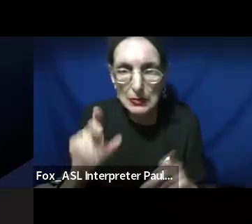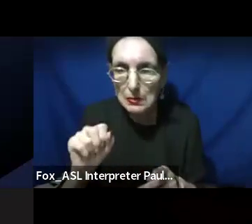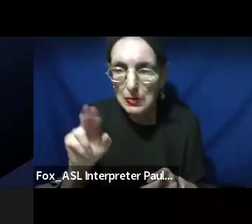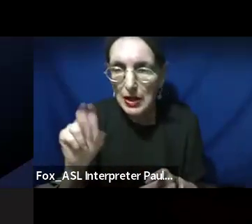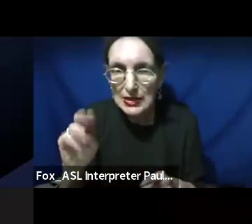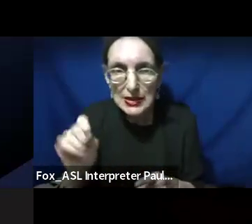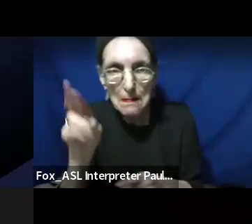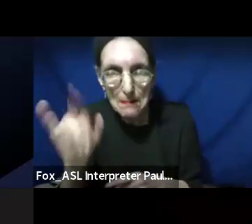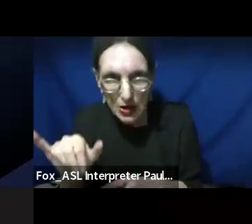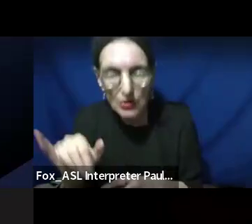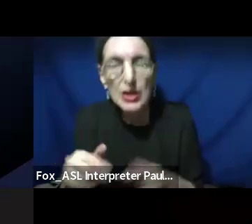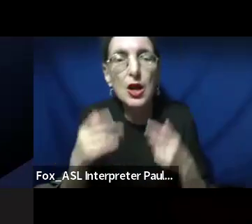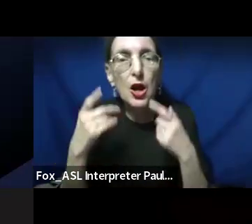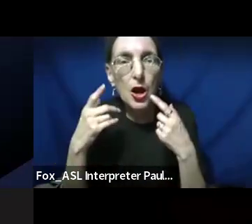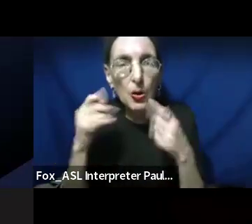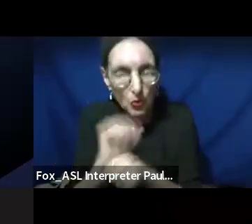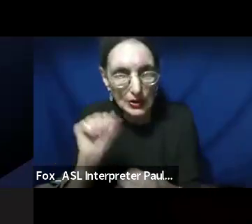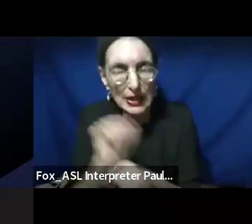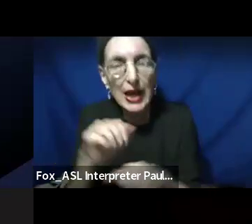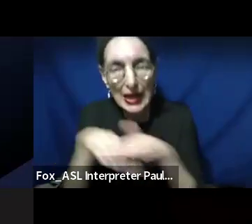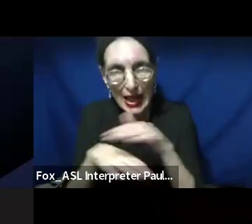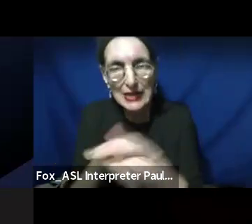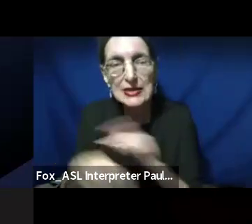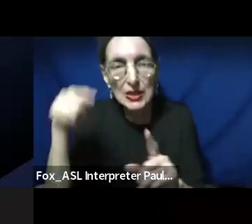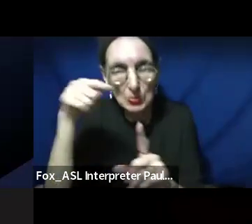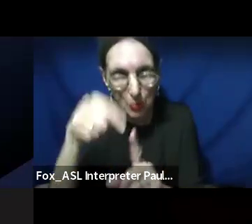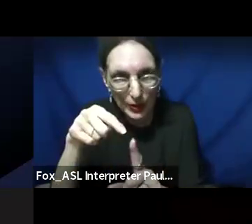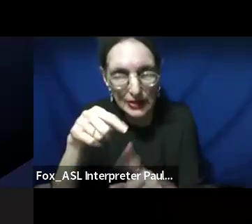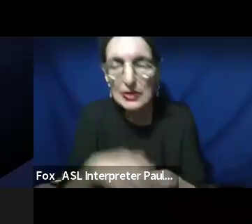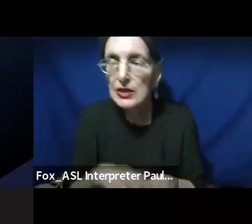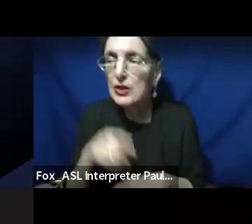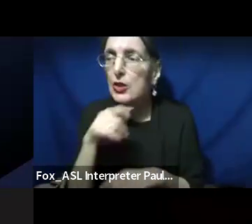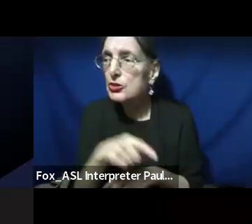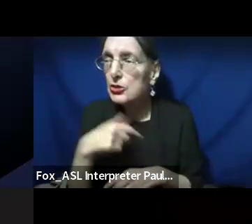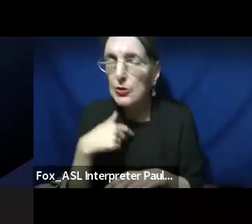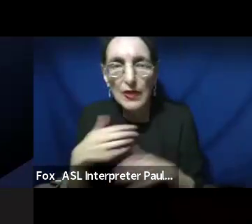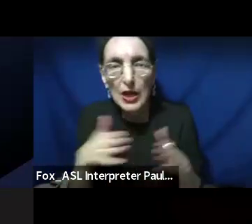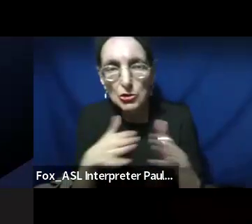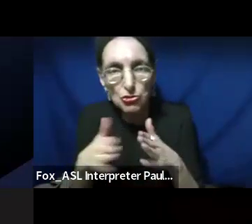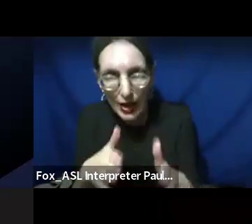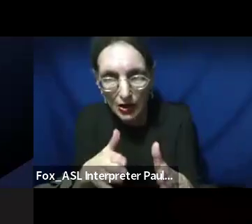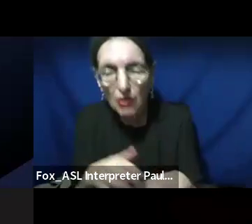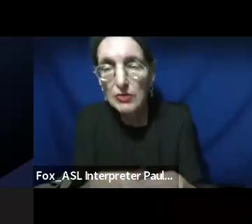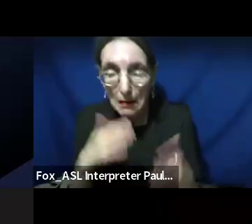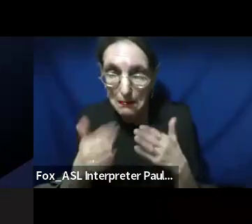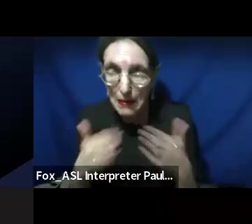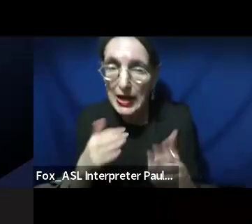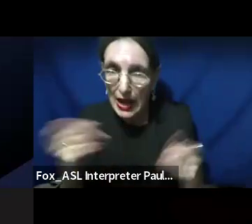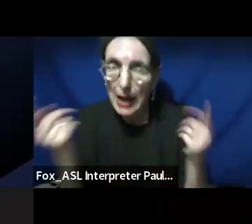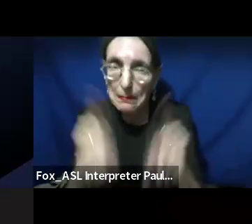the Mass Central Rail Trail from your building. So that might happen soon. And reading that because I know that Linda is blind. Thank